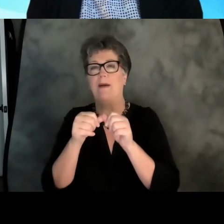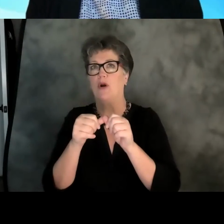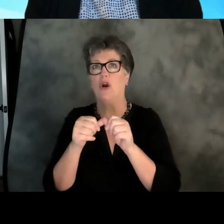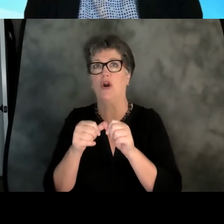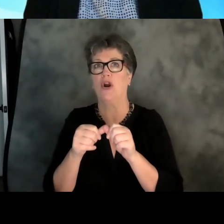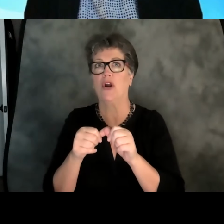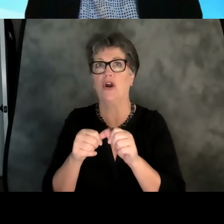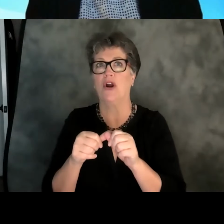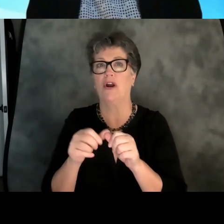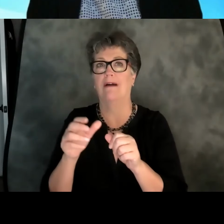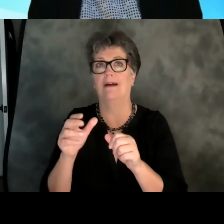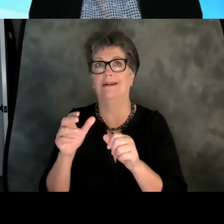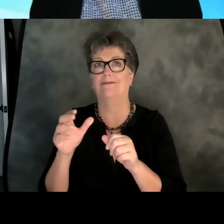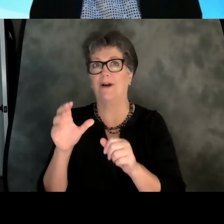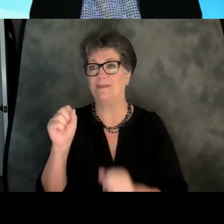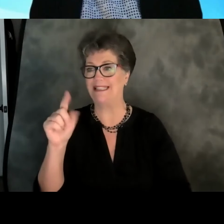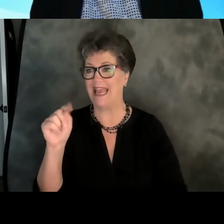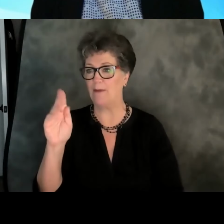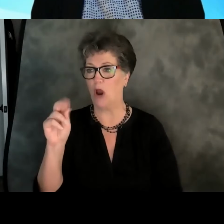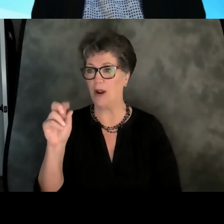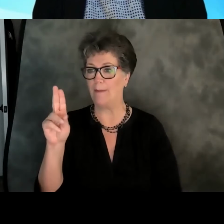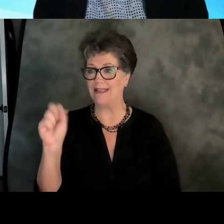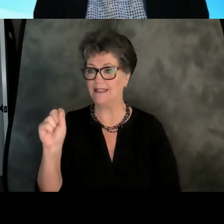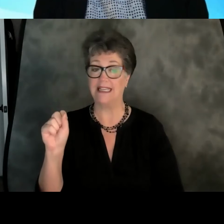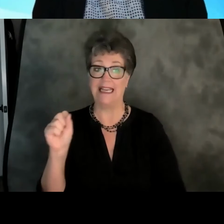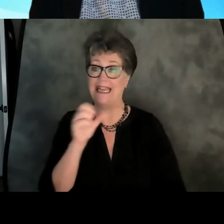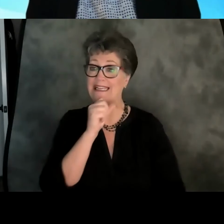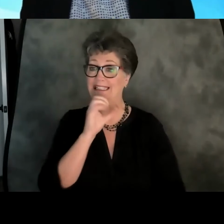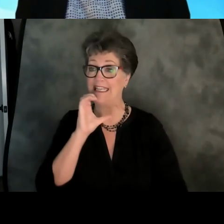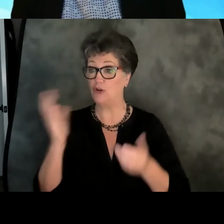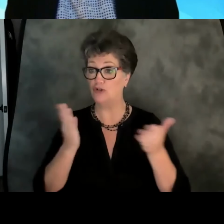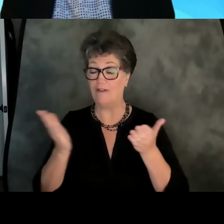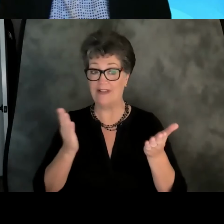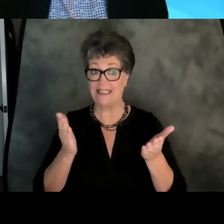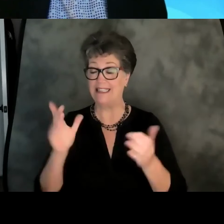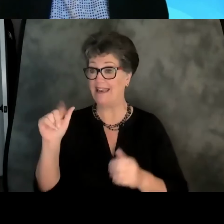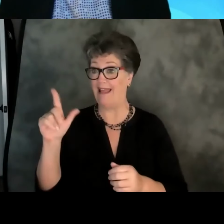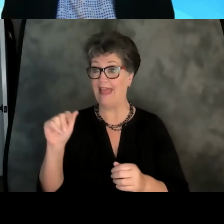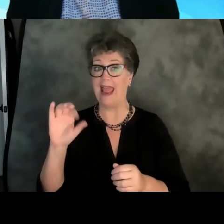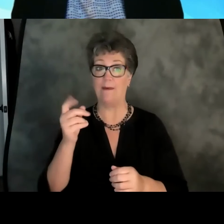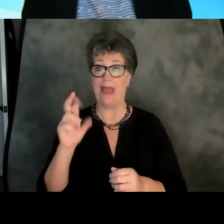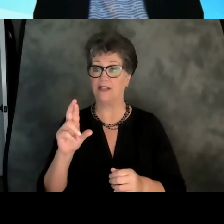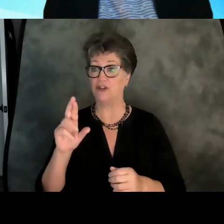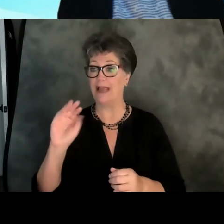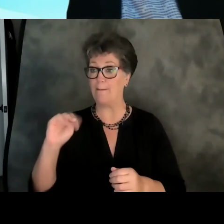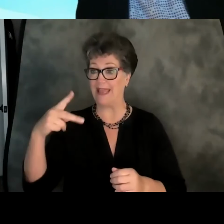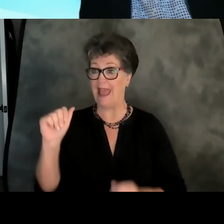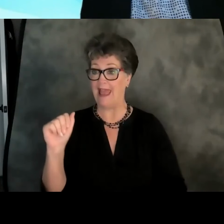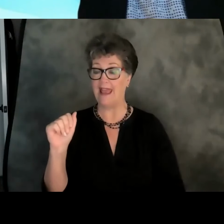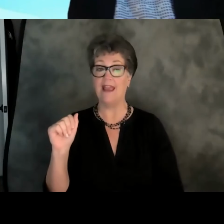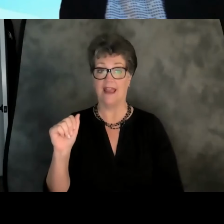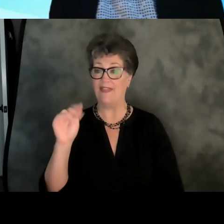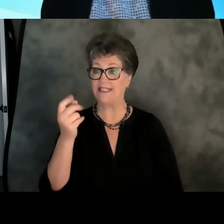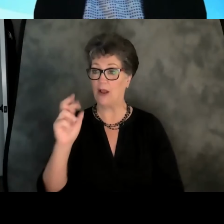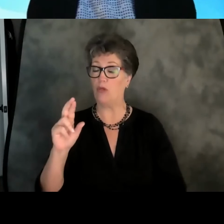back to us from St. Barnabas Senior Services in Los Angeles, reporting to us at the Master Plan for Aging Stakeholder table